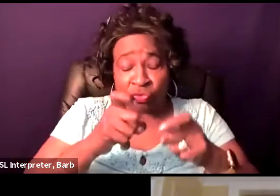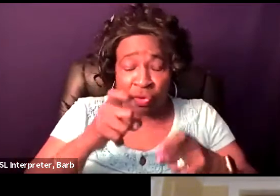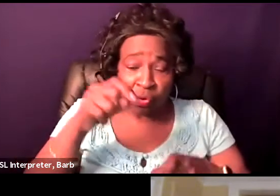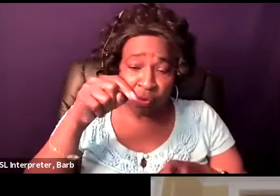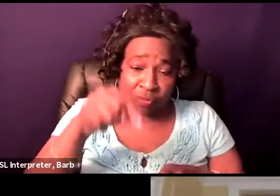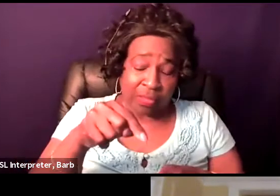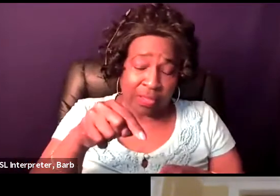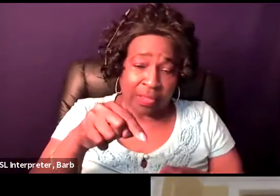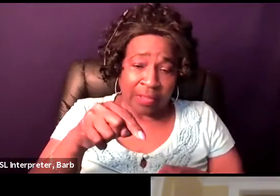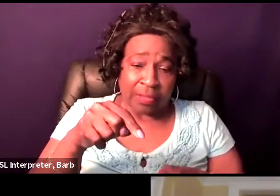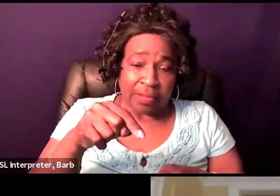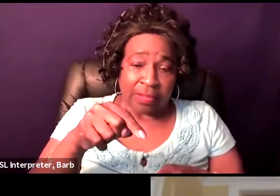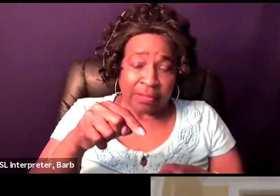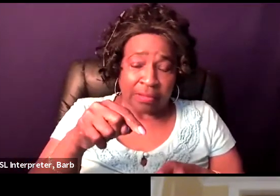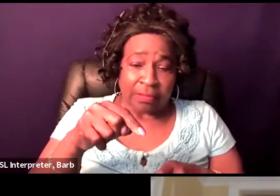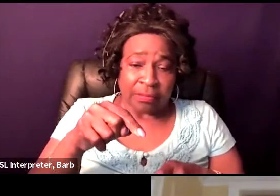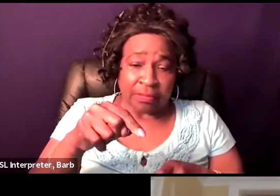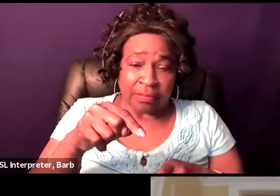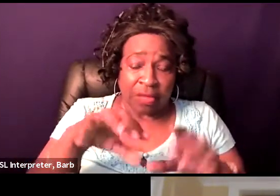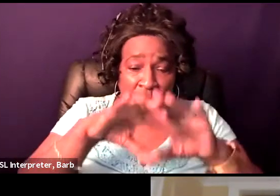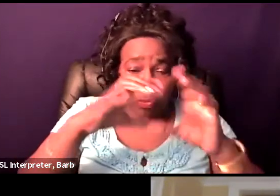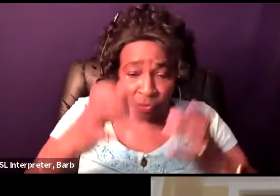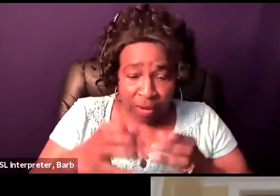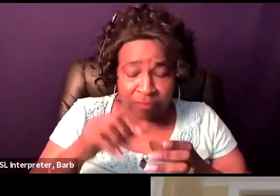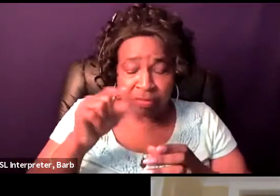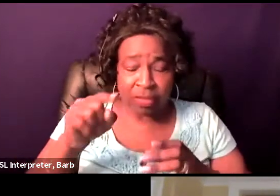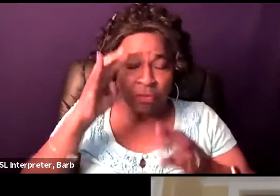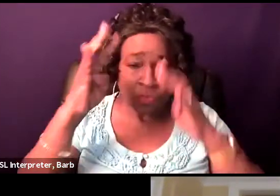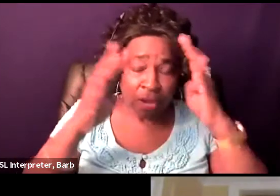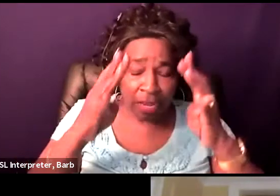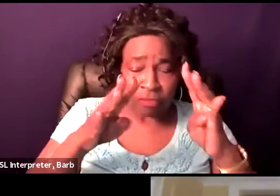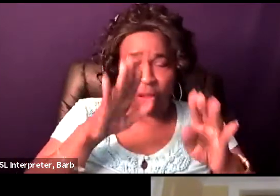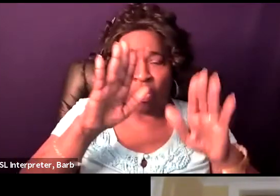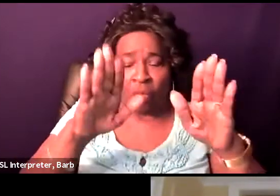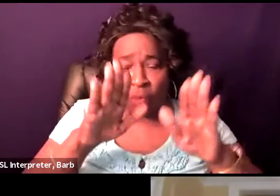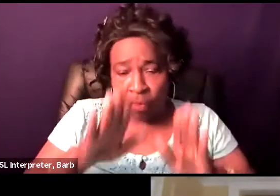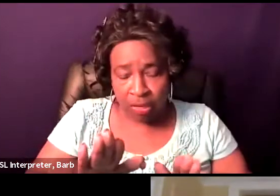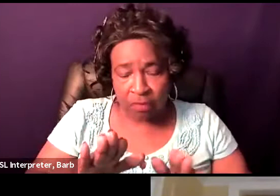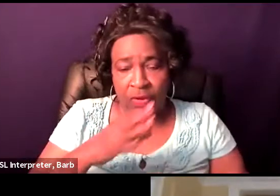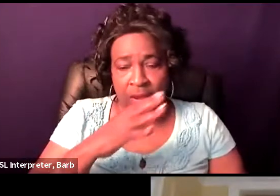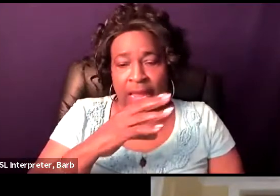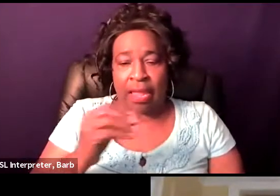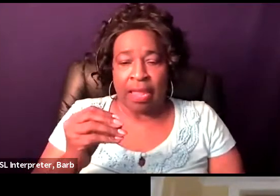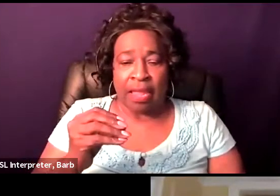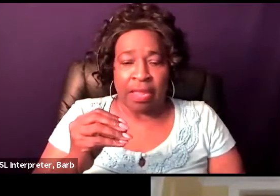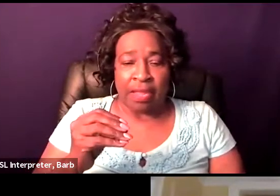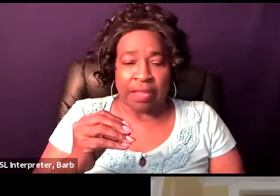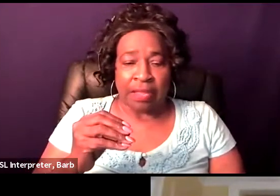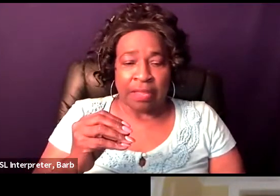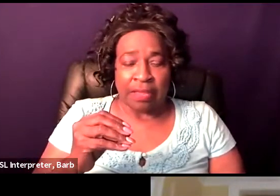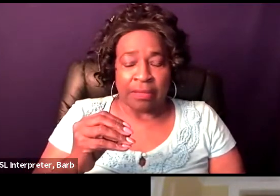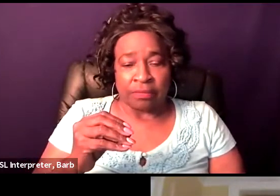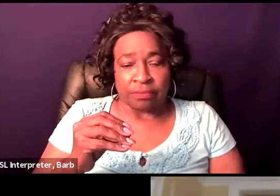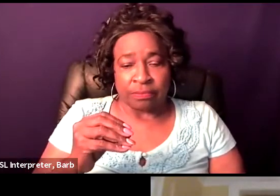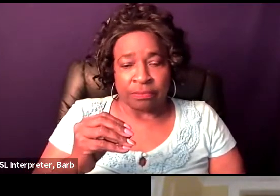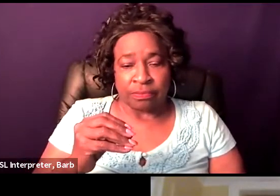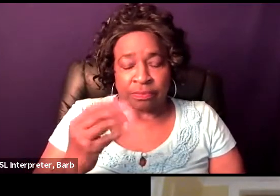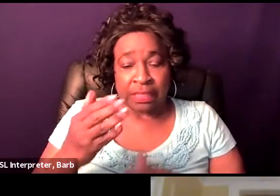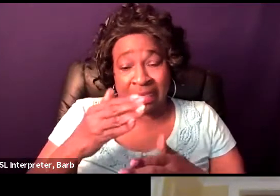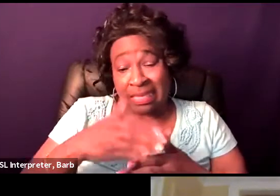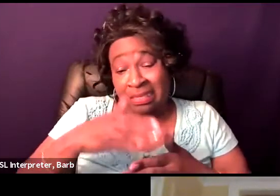the platform, as creative and wonderful and that we are, in the